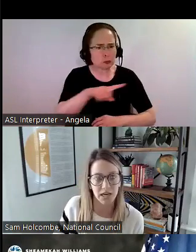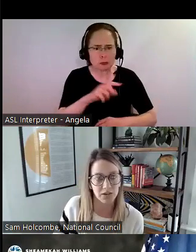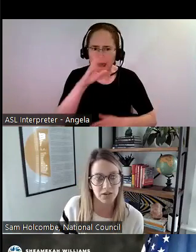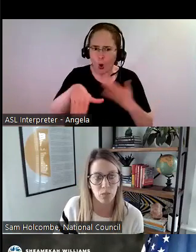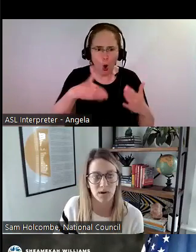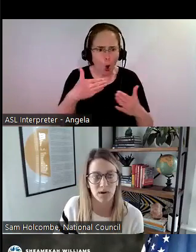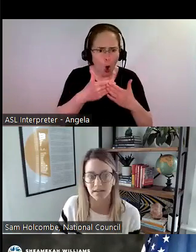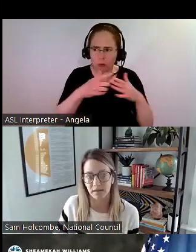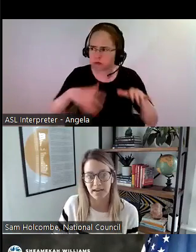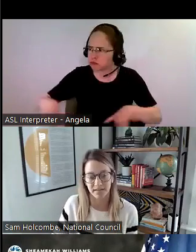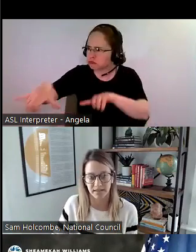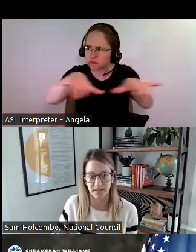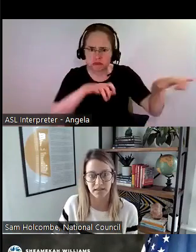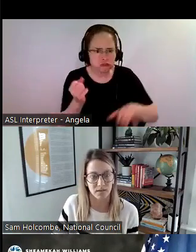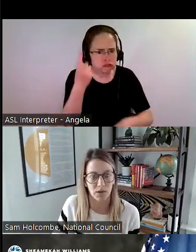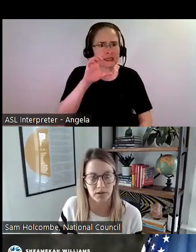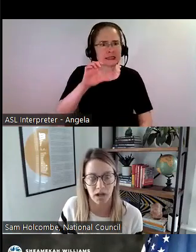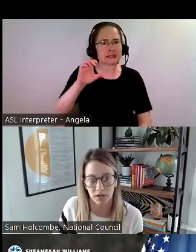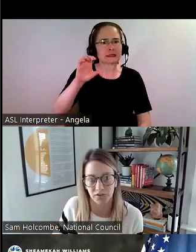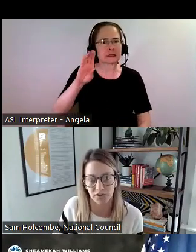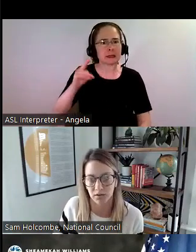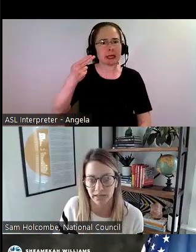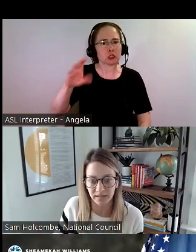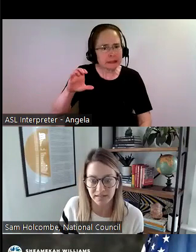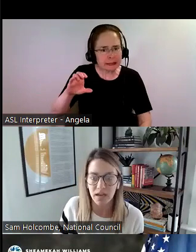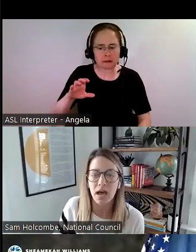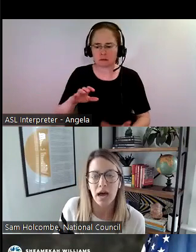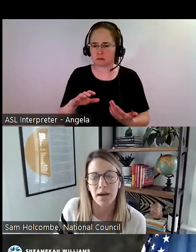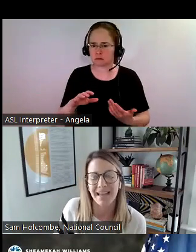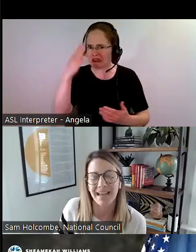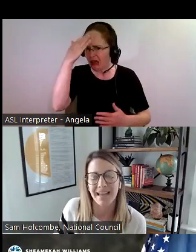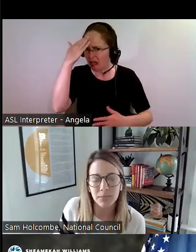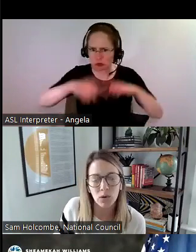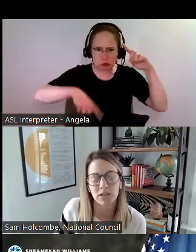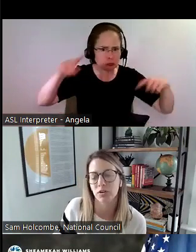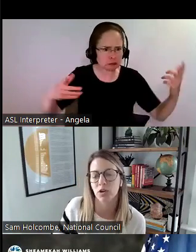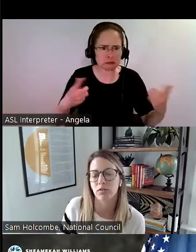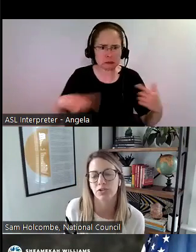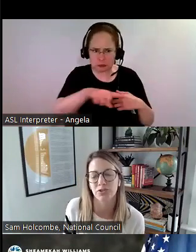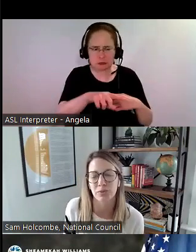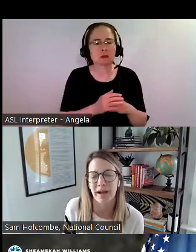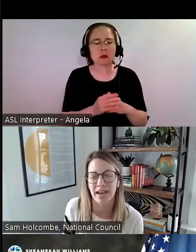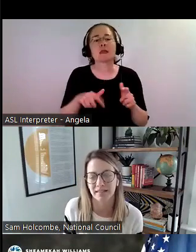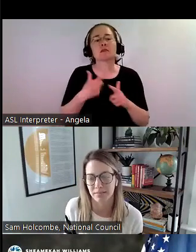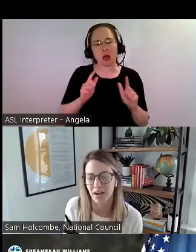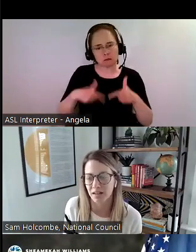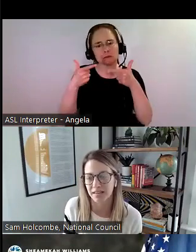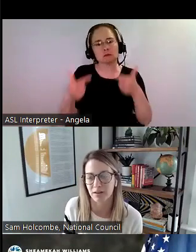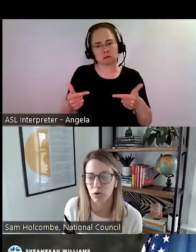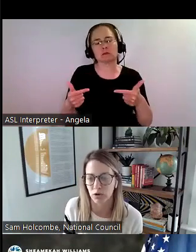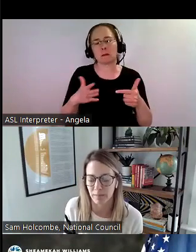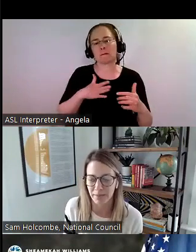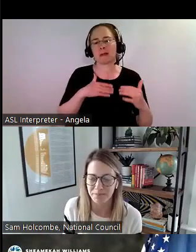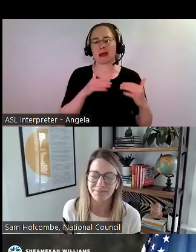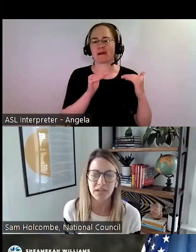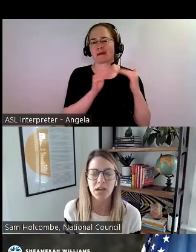on the same page of what a CCBHC is and what their knowledge of the model is. And then I'm going to turn it over to my esteemed